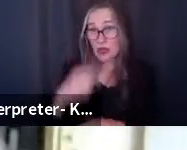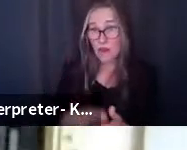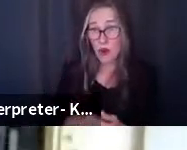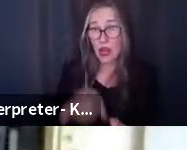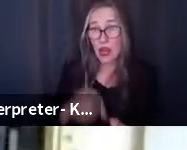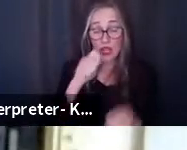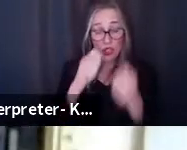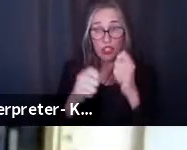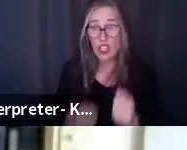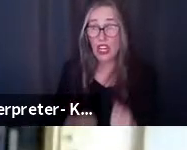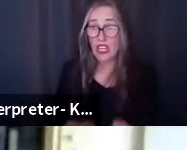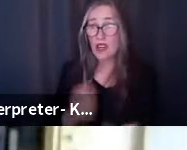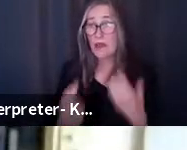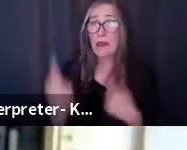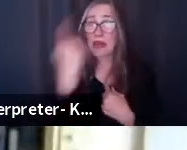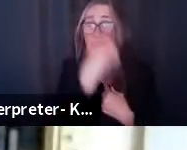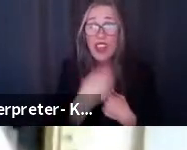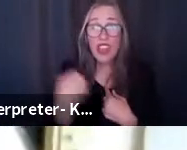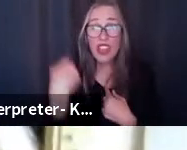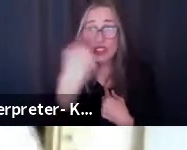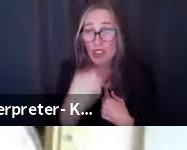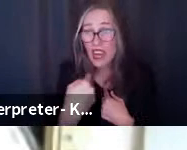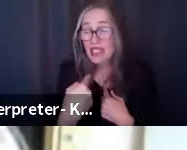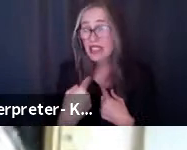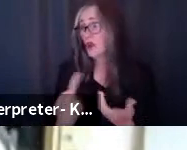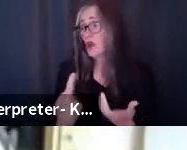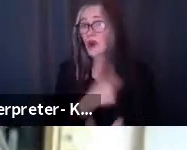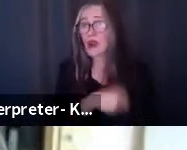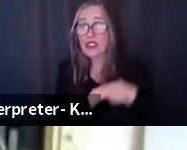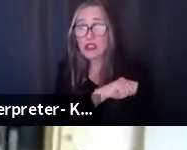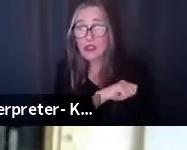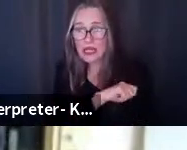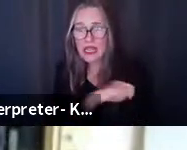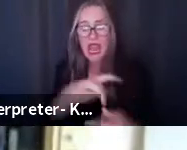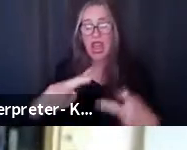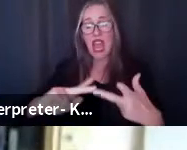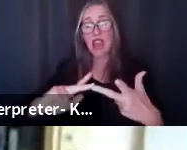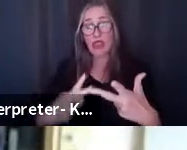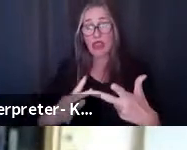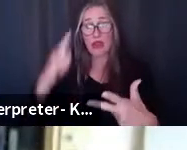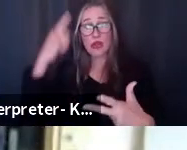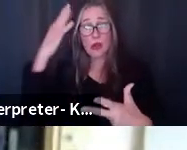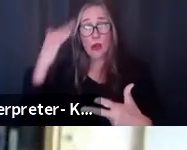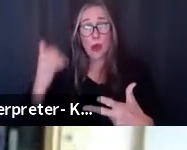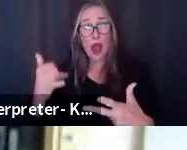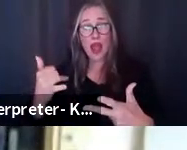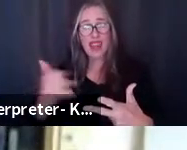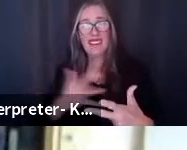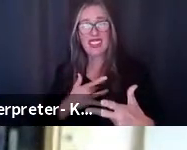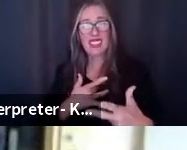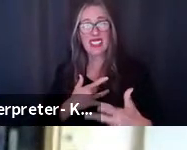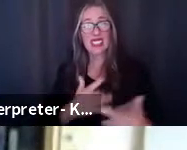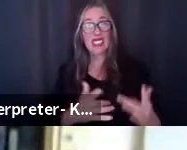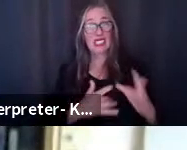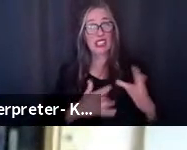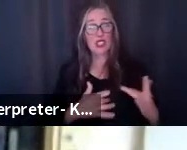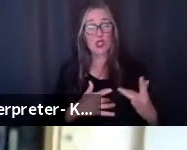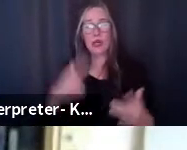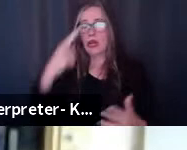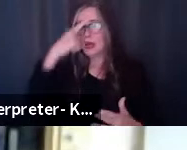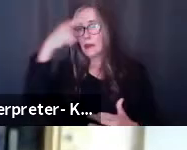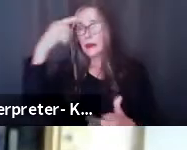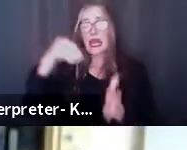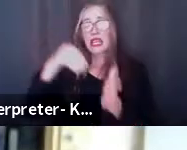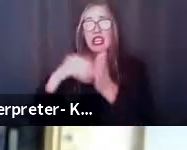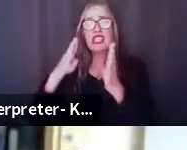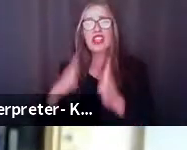and the third reason is closely related to that and that's these decisions by doctors would take place in the commercial